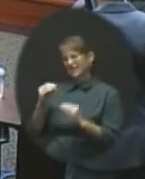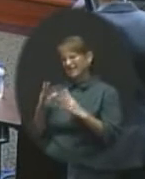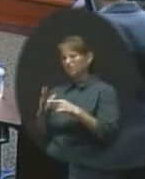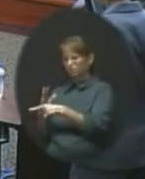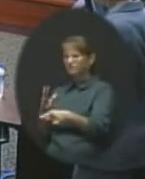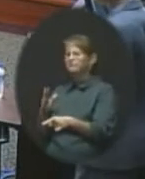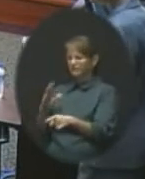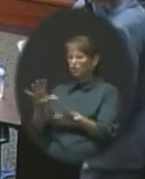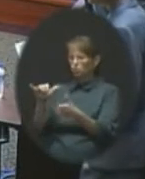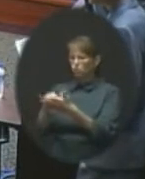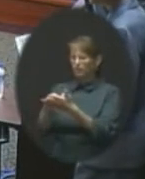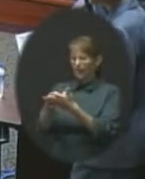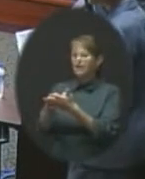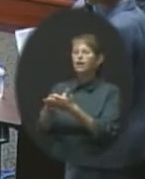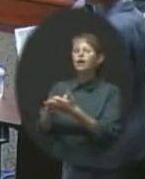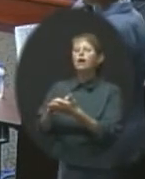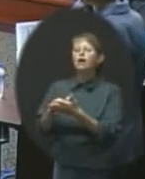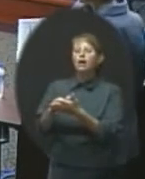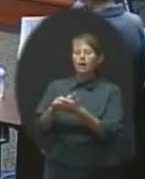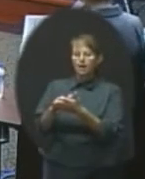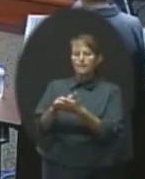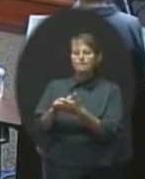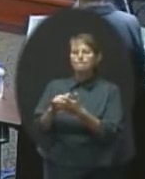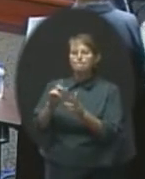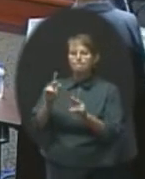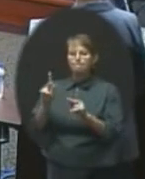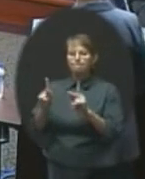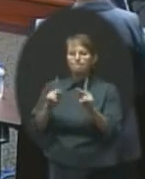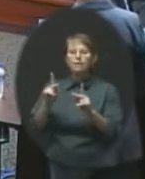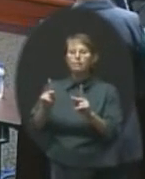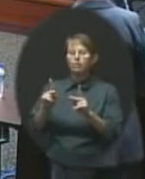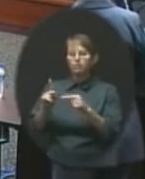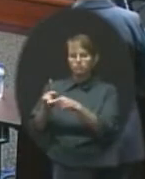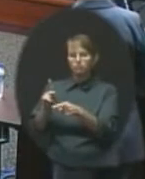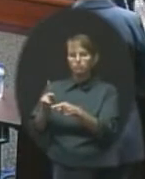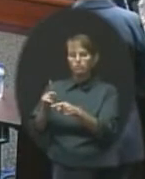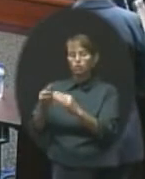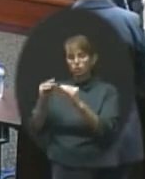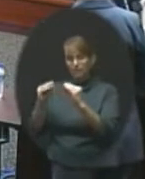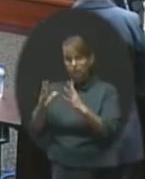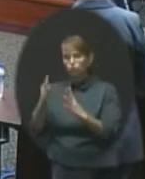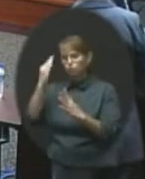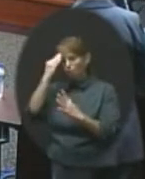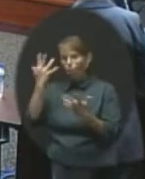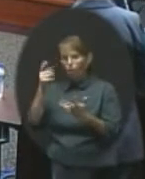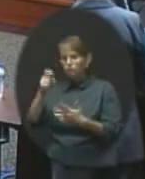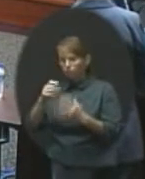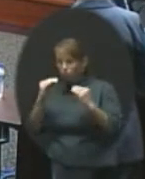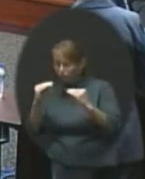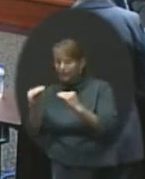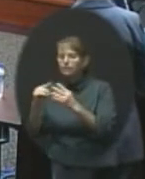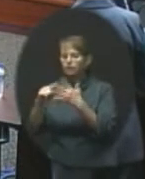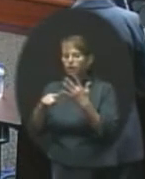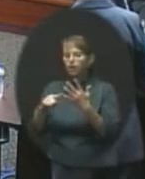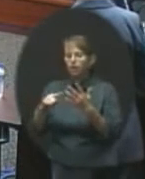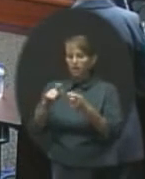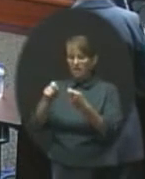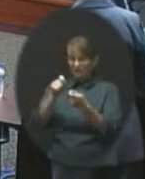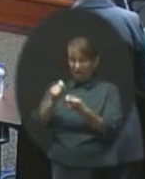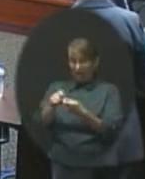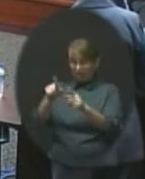job with that's out. People know what they're supposed to teach. Do we know exactly what that test is going to look like?